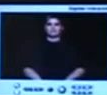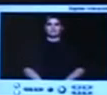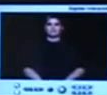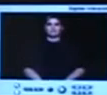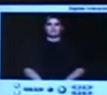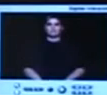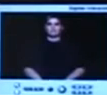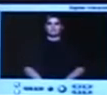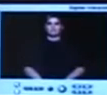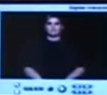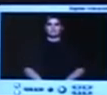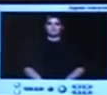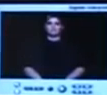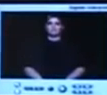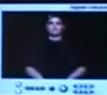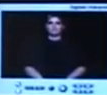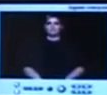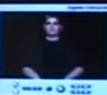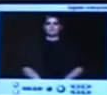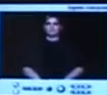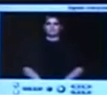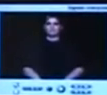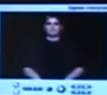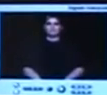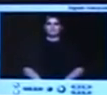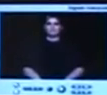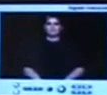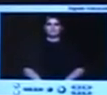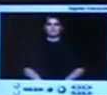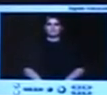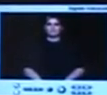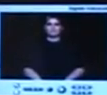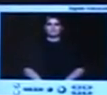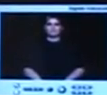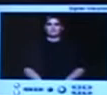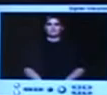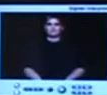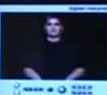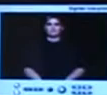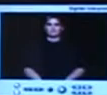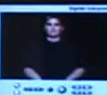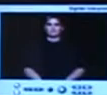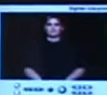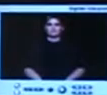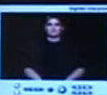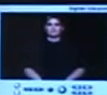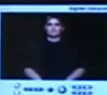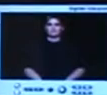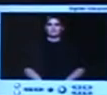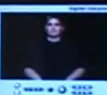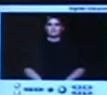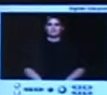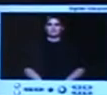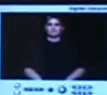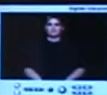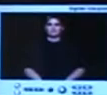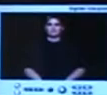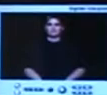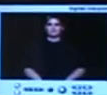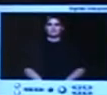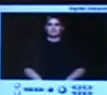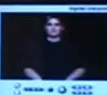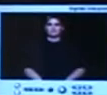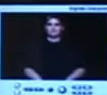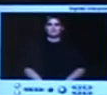time. So it will be good for everybody. On top of that, because it has been developed with